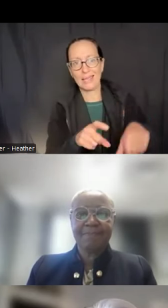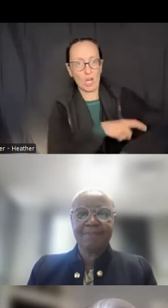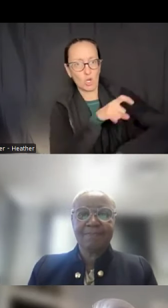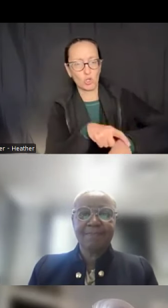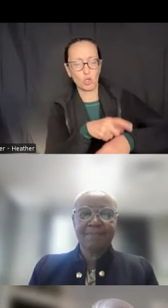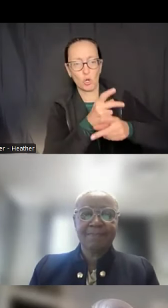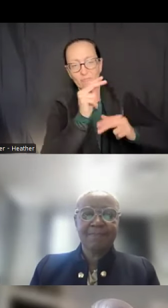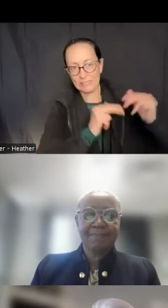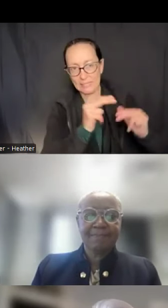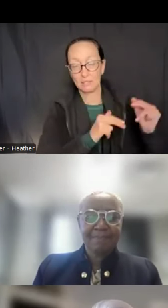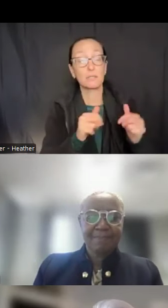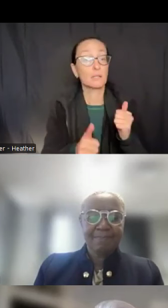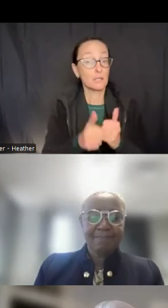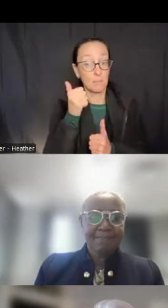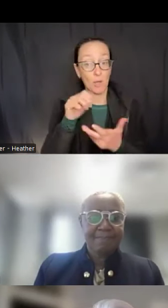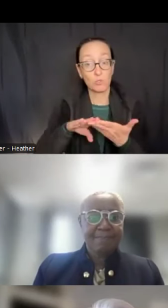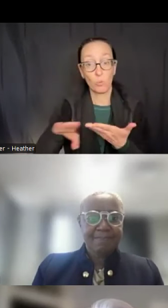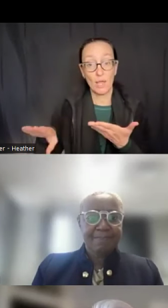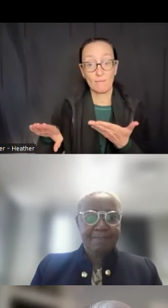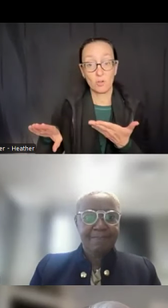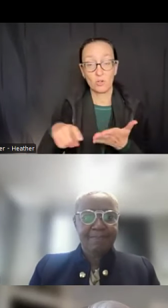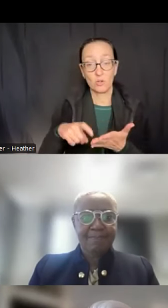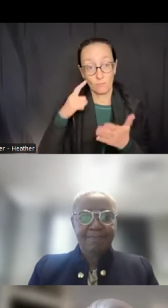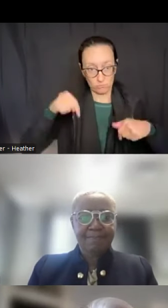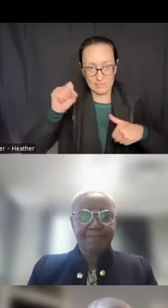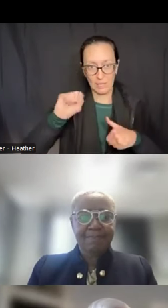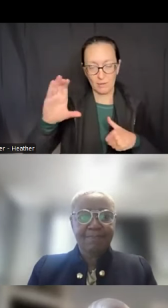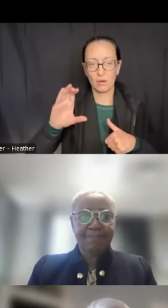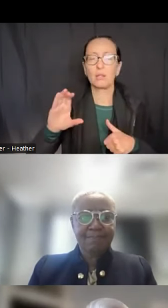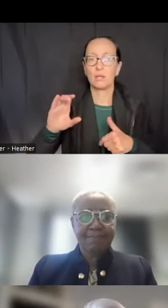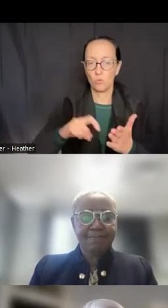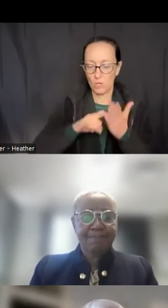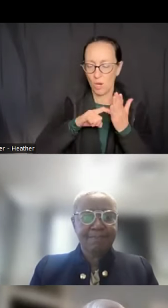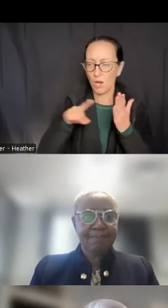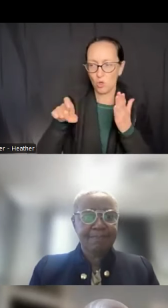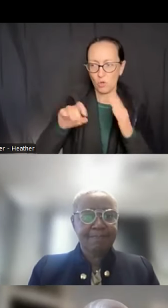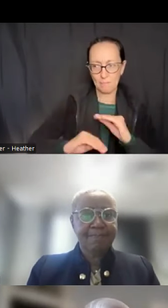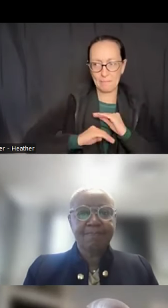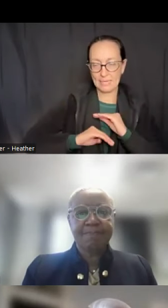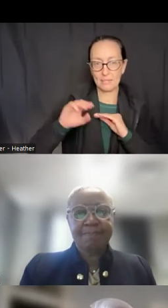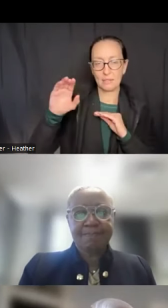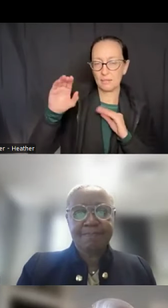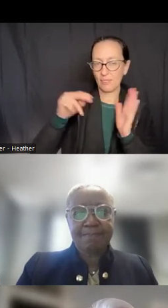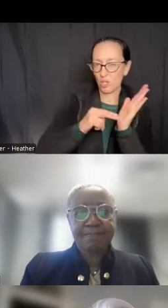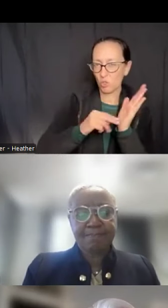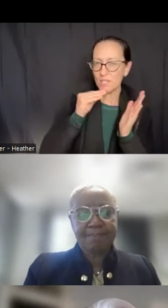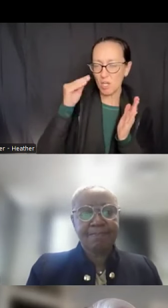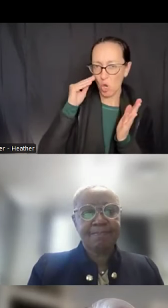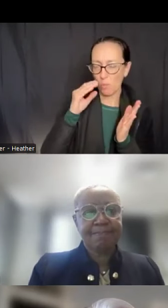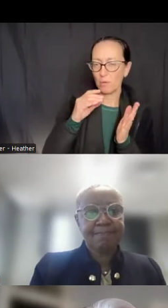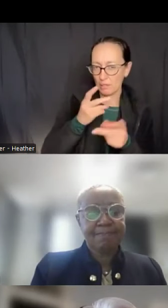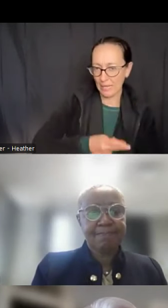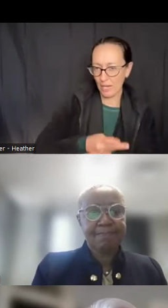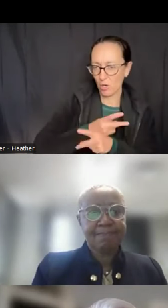Carolina require that you meet the level of care of a nursing home or what's called an intermediate care facility for individuals